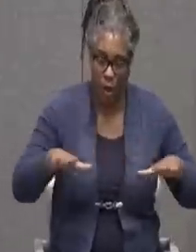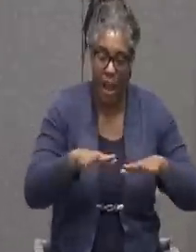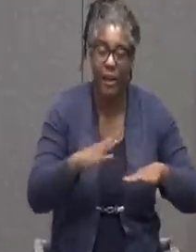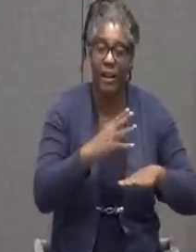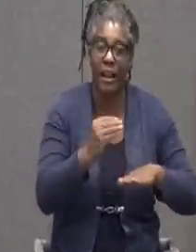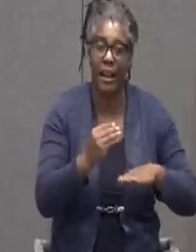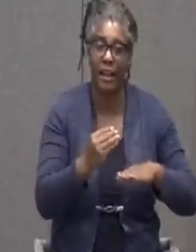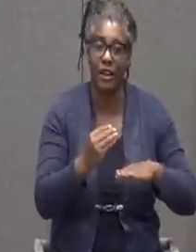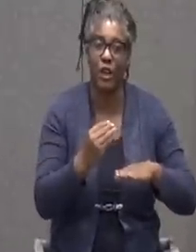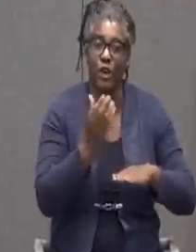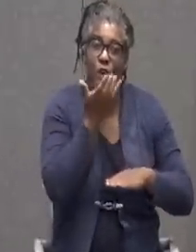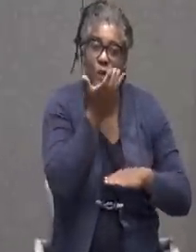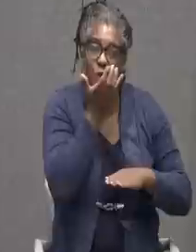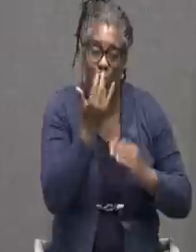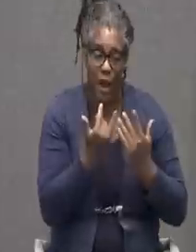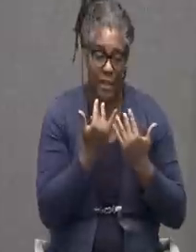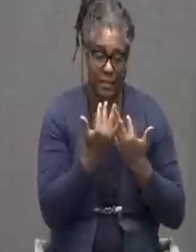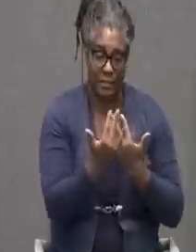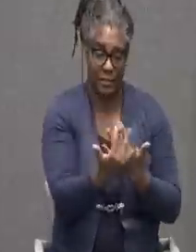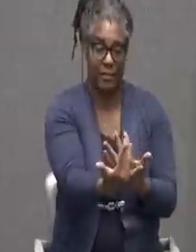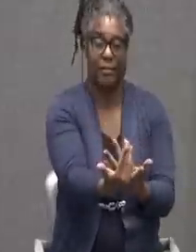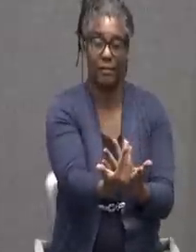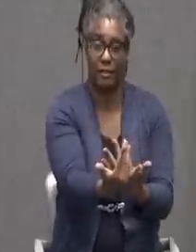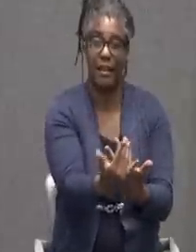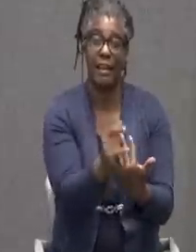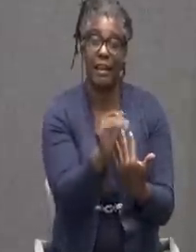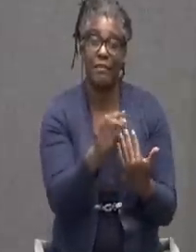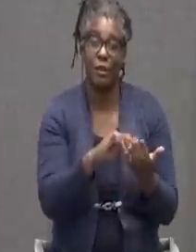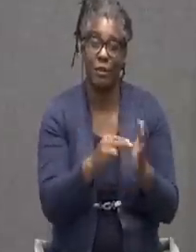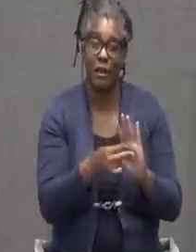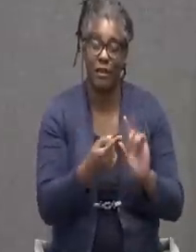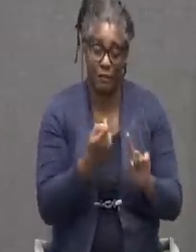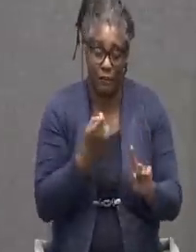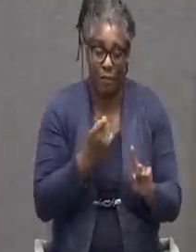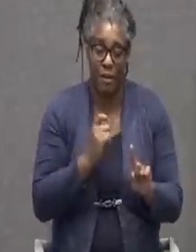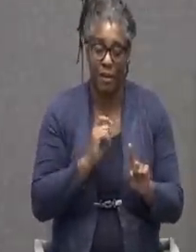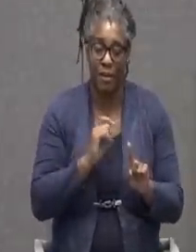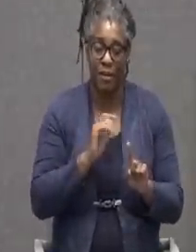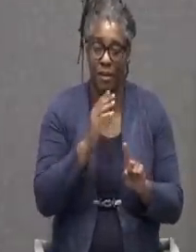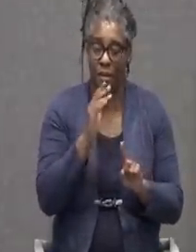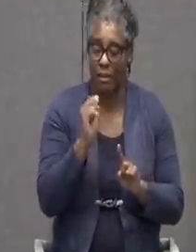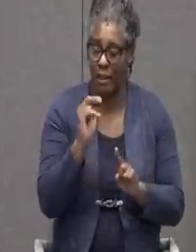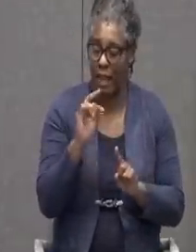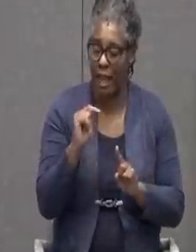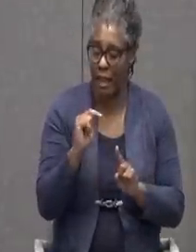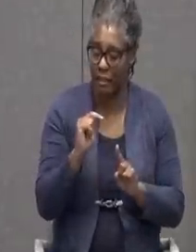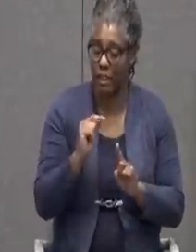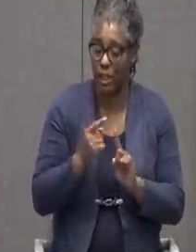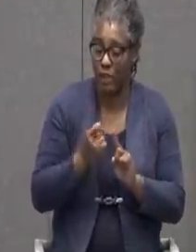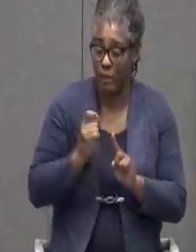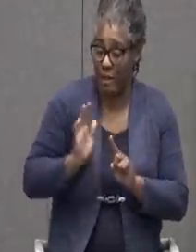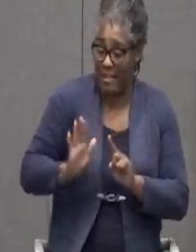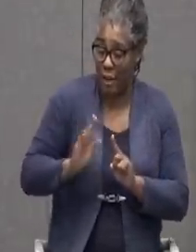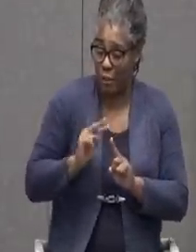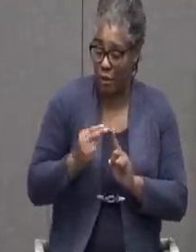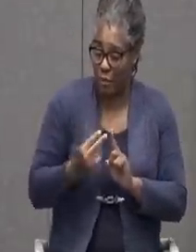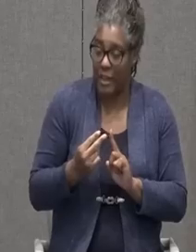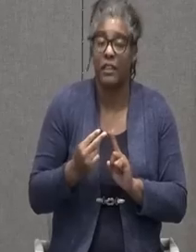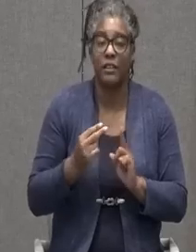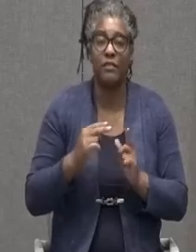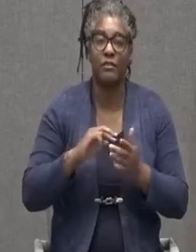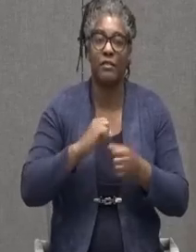at building a playground from an ant's perspective, why not build it on the ground? So I have